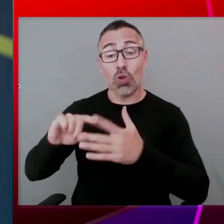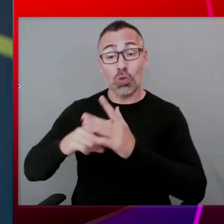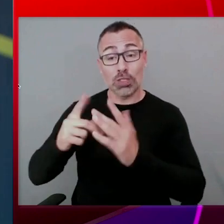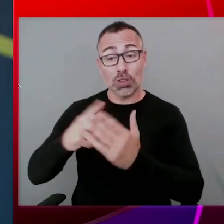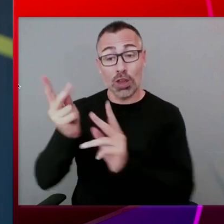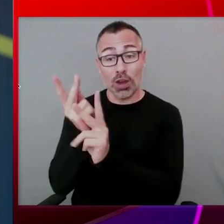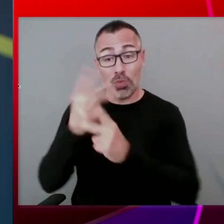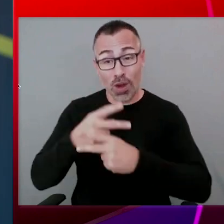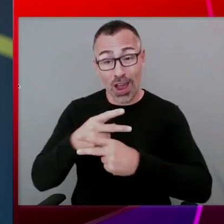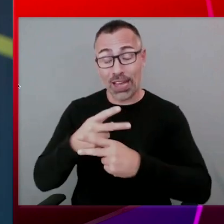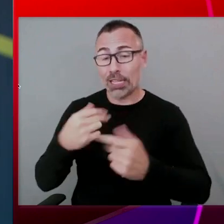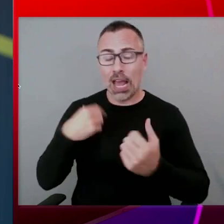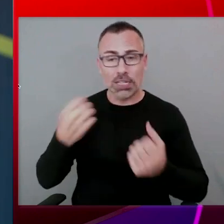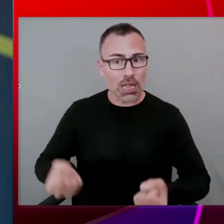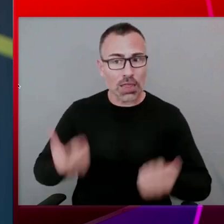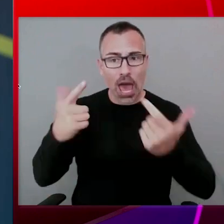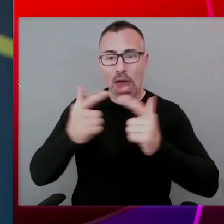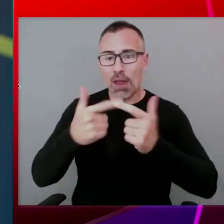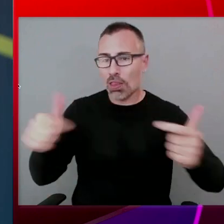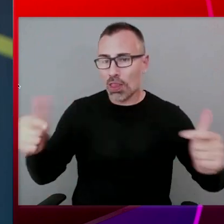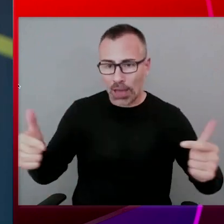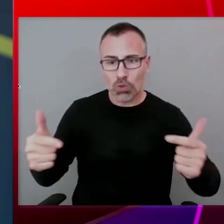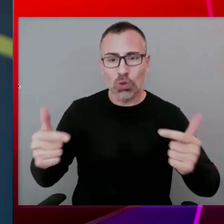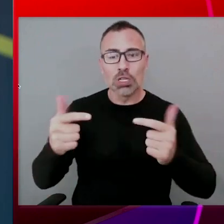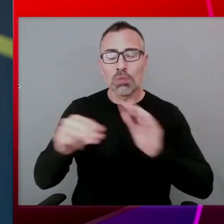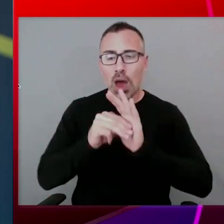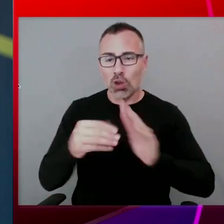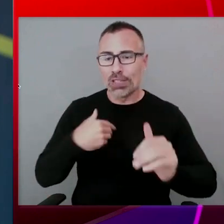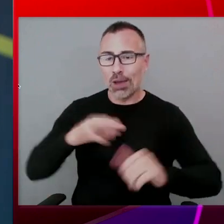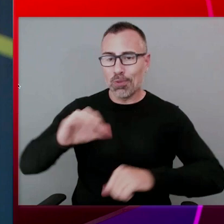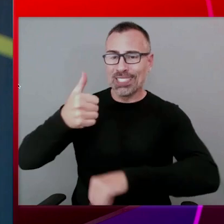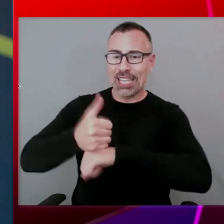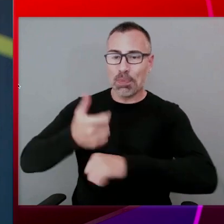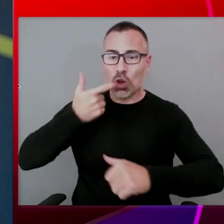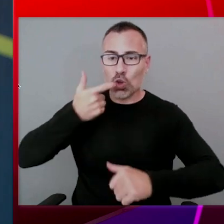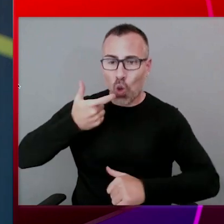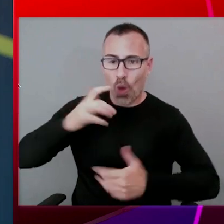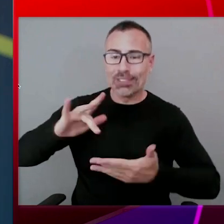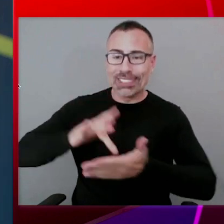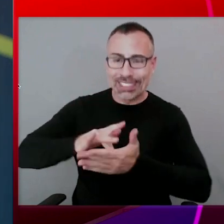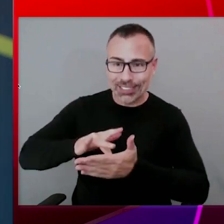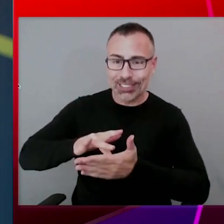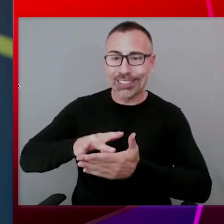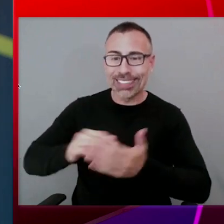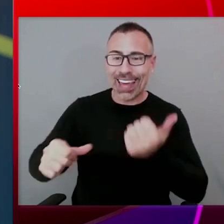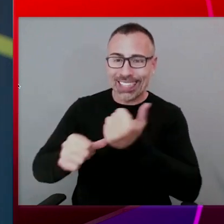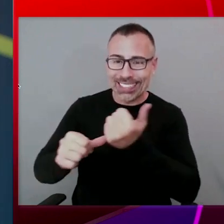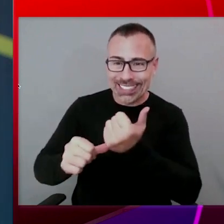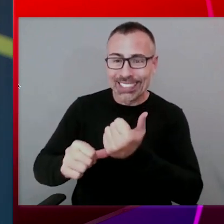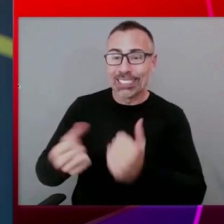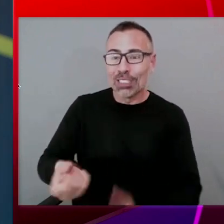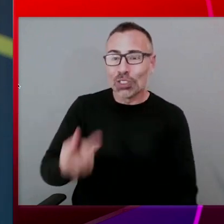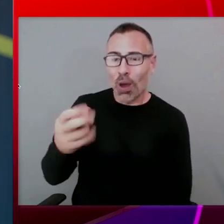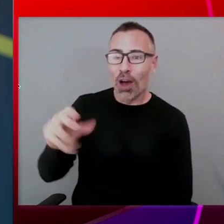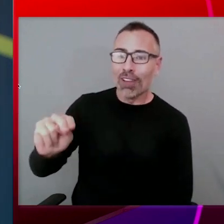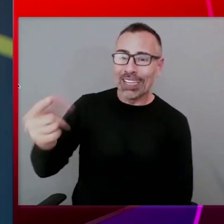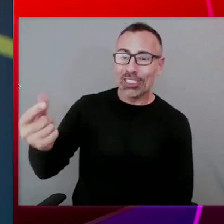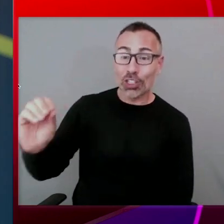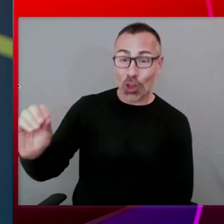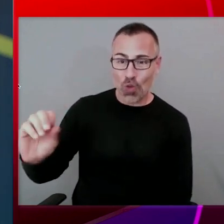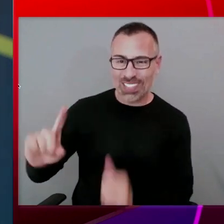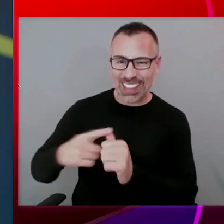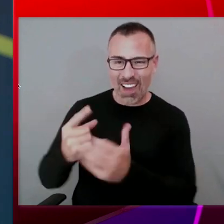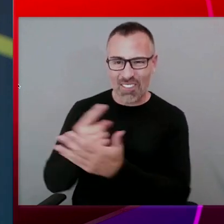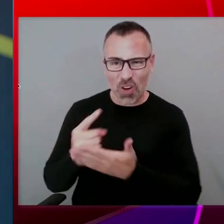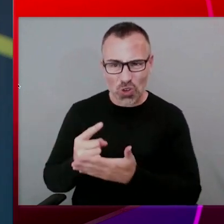of language models, and spun up a call center that actually aided 12 NGOs within that first week in being able